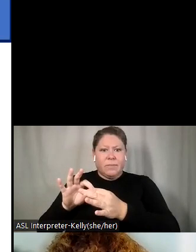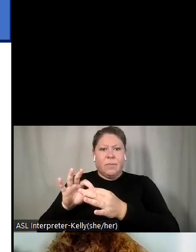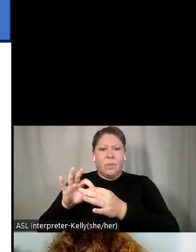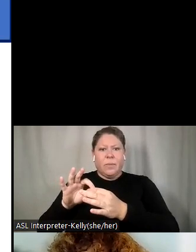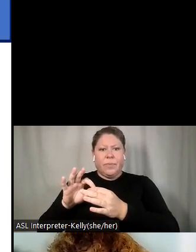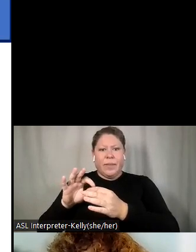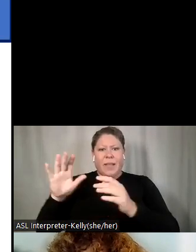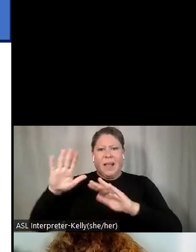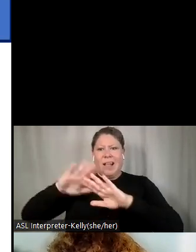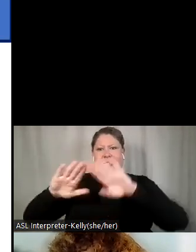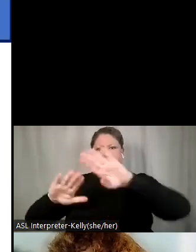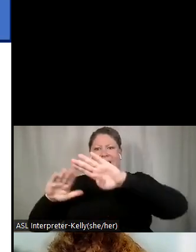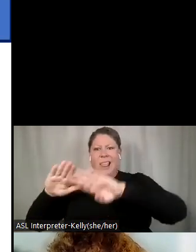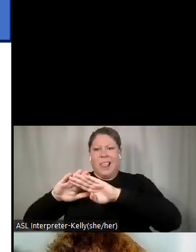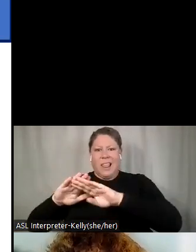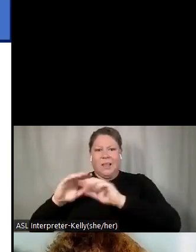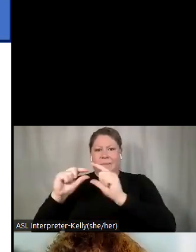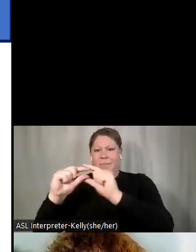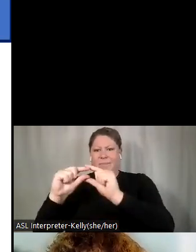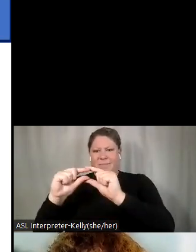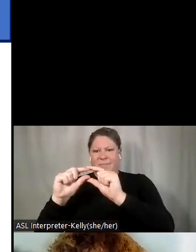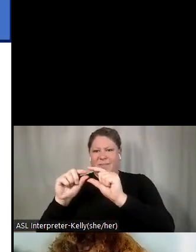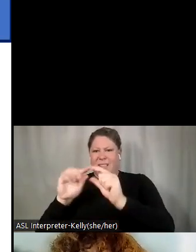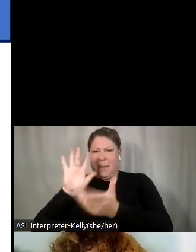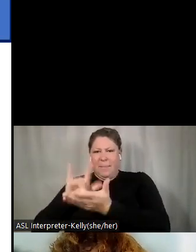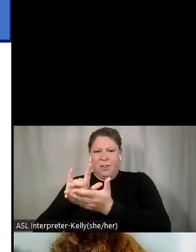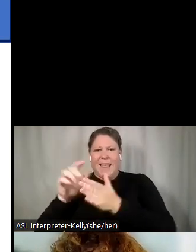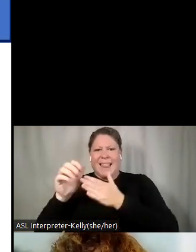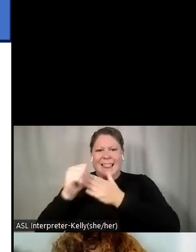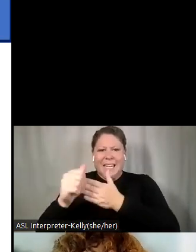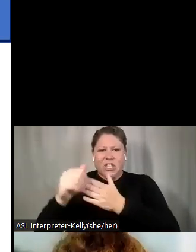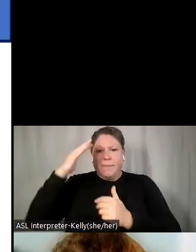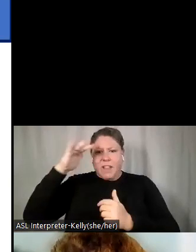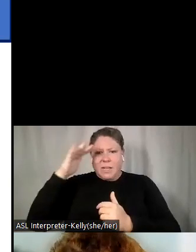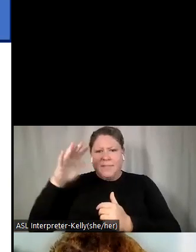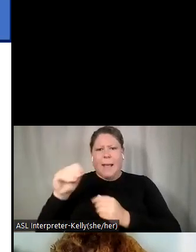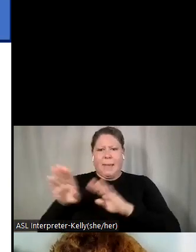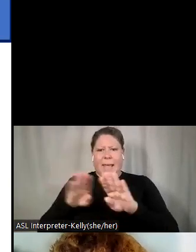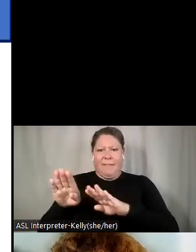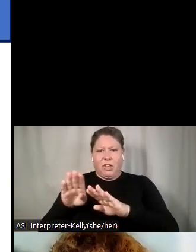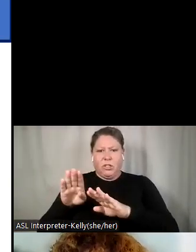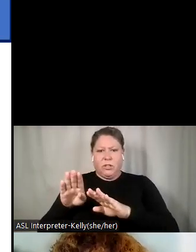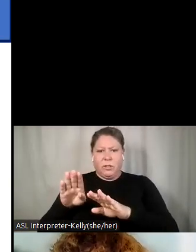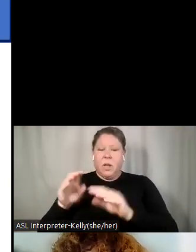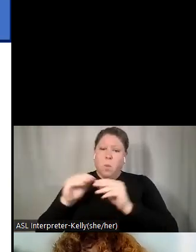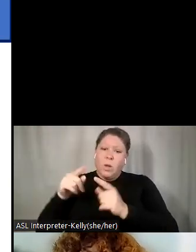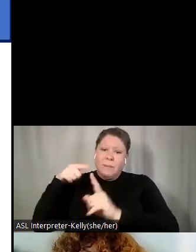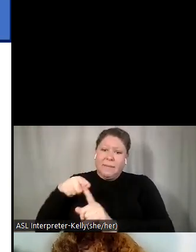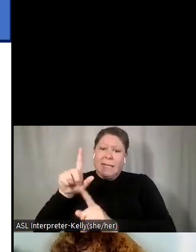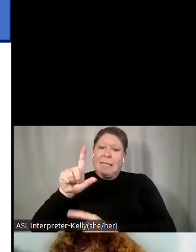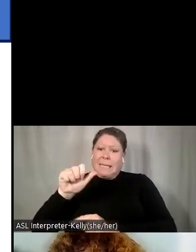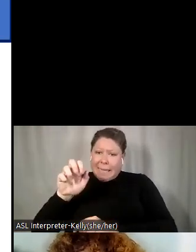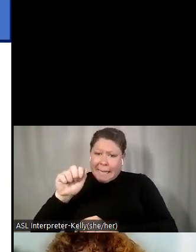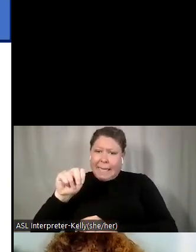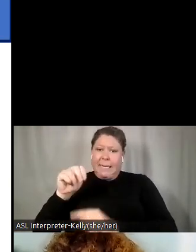diagram there overlaps in leadership philosophies and behaviors, and more specifically, lean leadership philosophies and behaviors, which